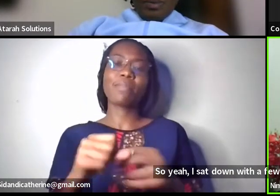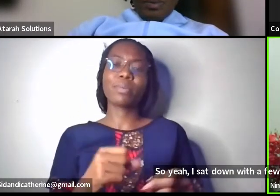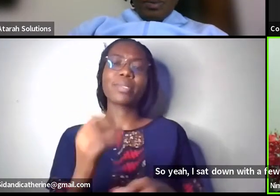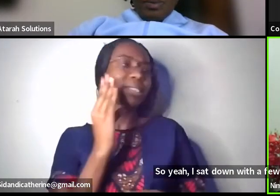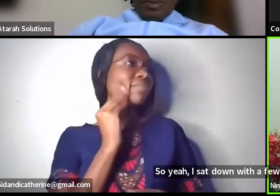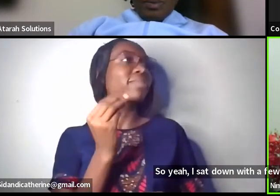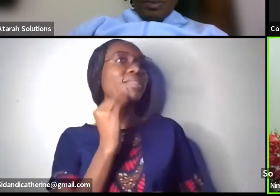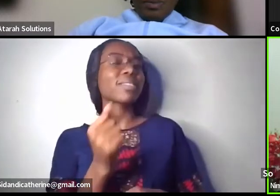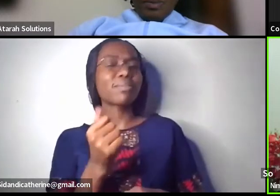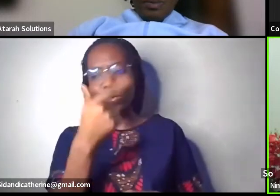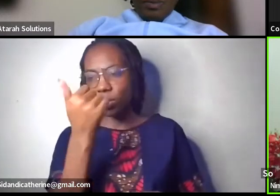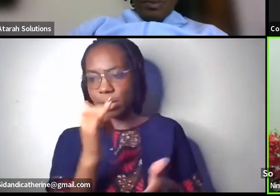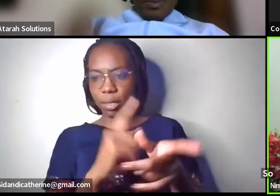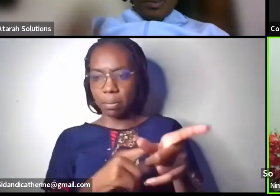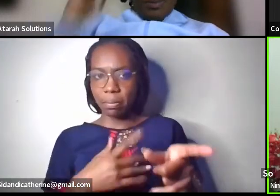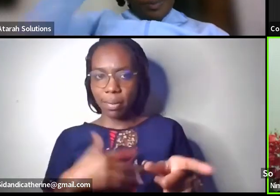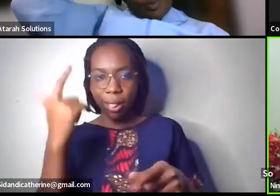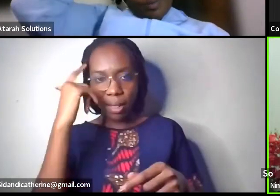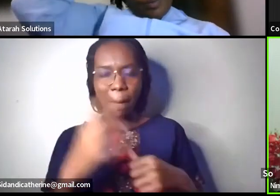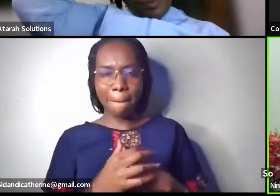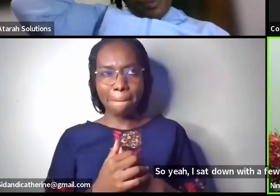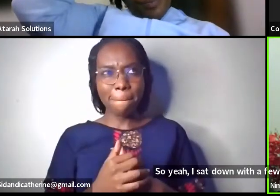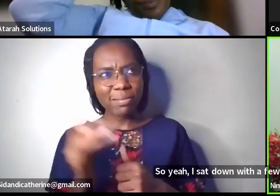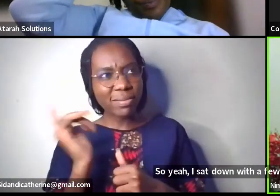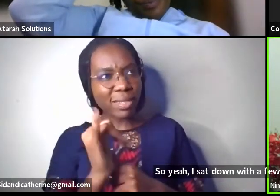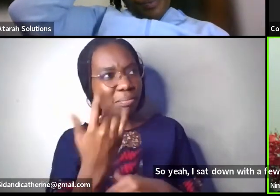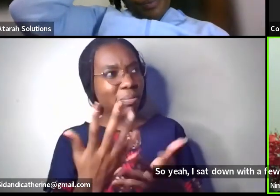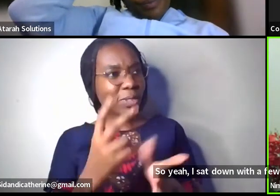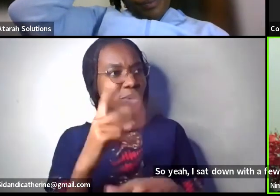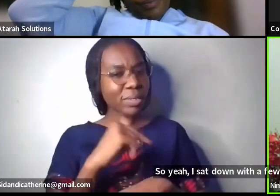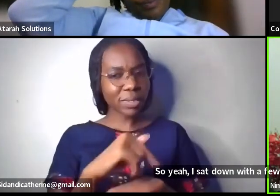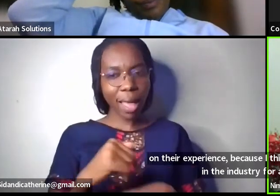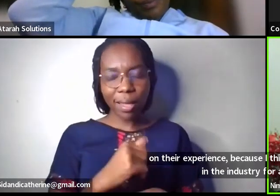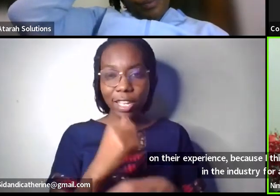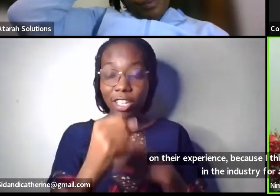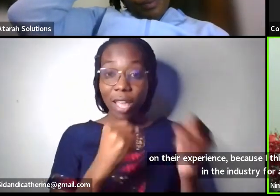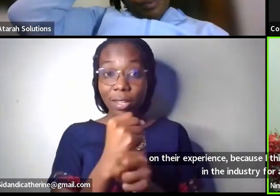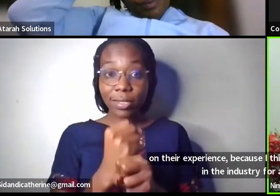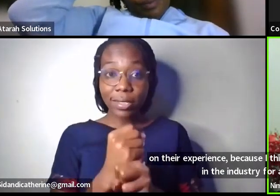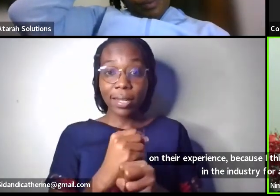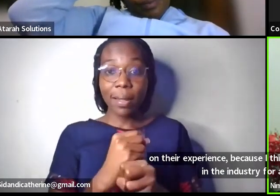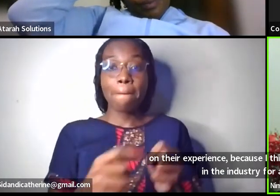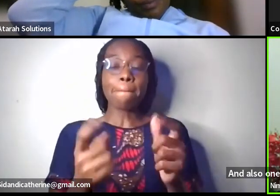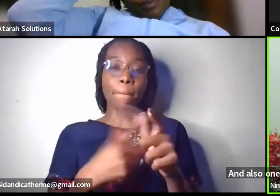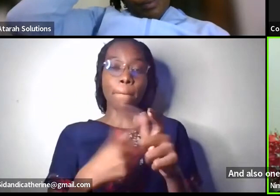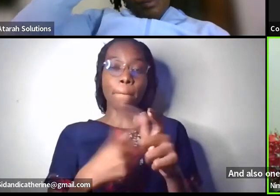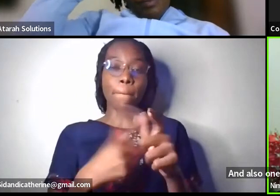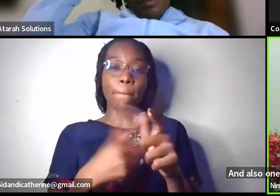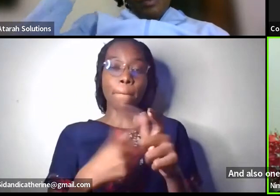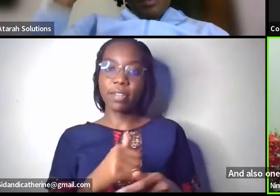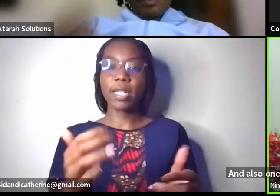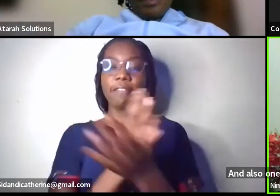think most of them had been in the industry for about 2 years. And also one of the bigger hotels, who was my friend also, I got to sit